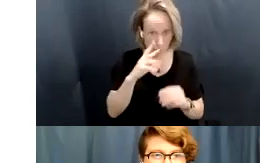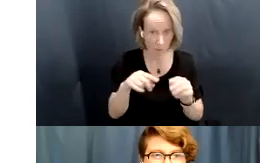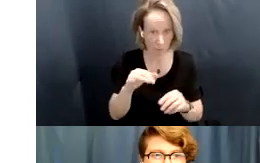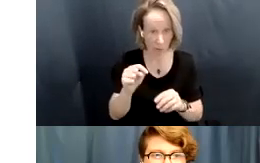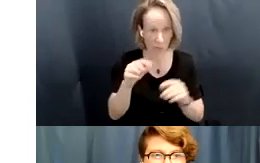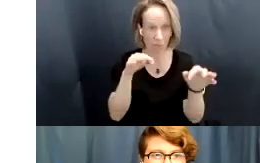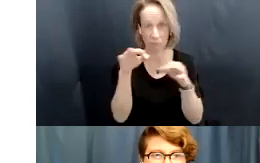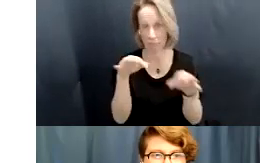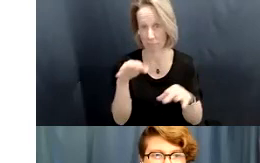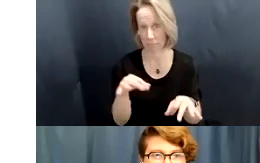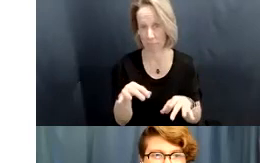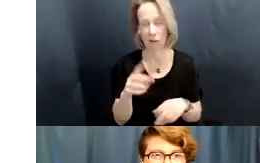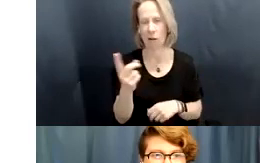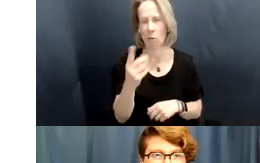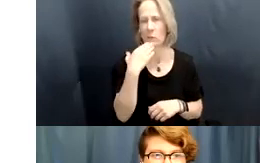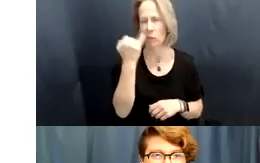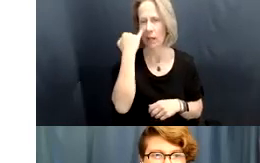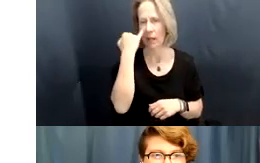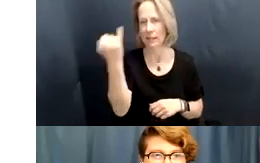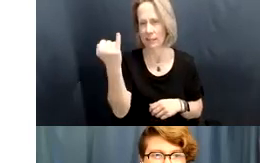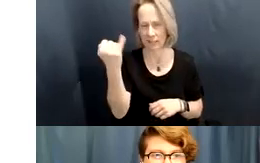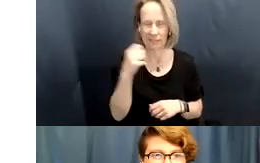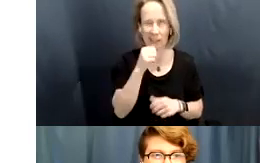in a while, obviously not every meeting maybe,